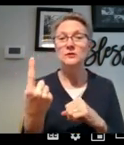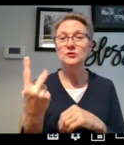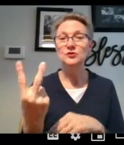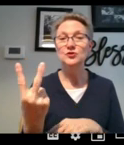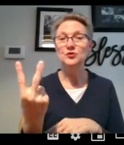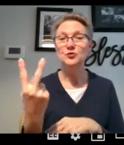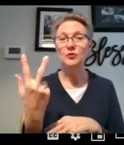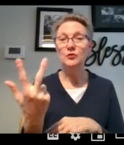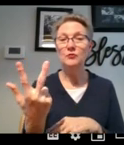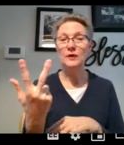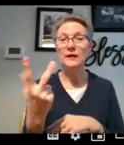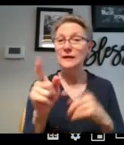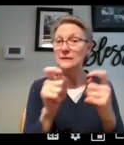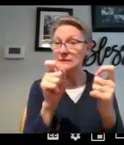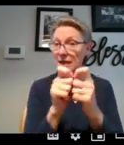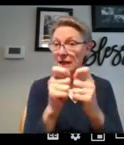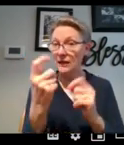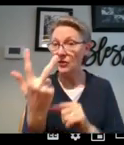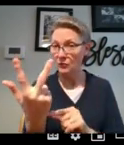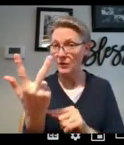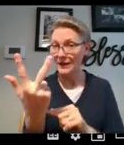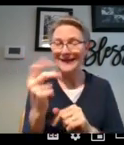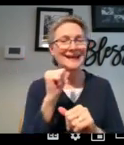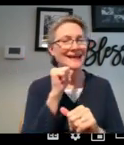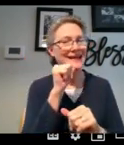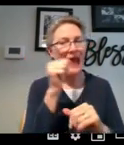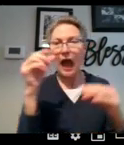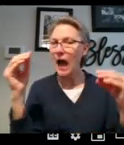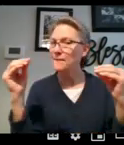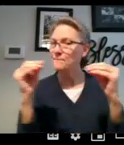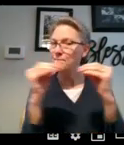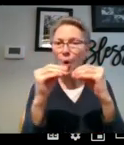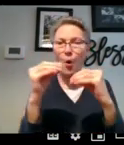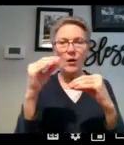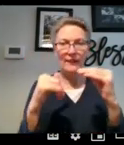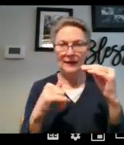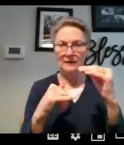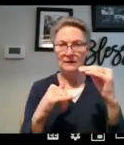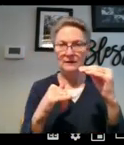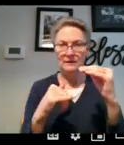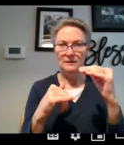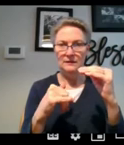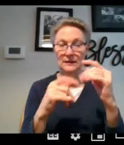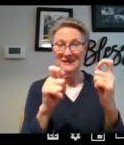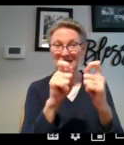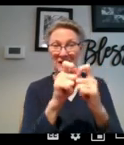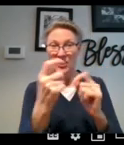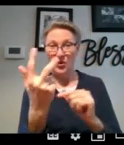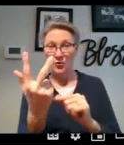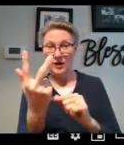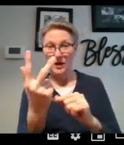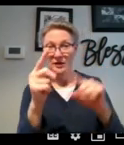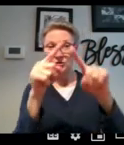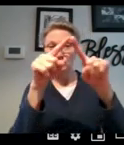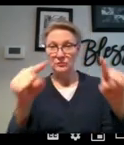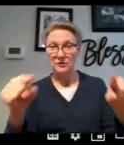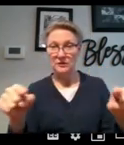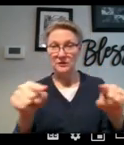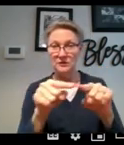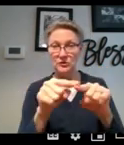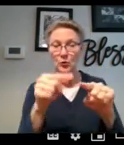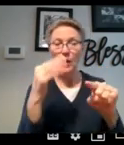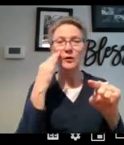1, 2, 3. This one has exactly 3. And I'm noticing that the ones that have exactly 3 are triangles. So